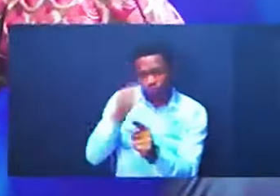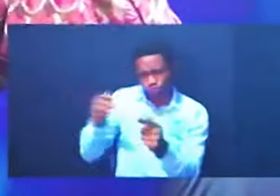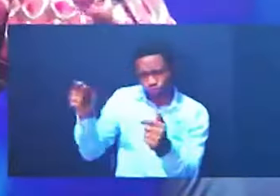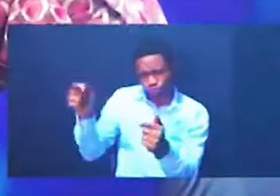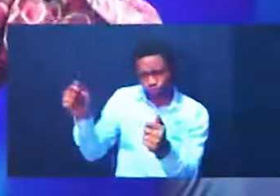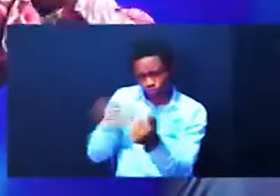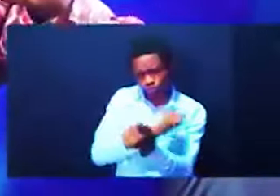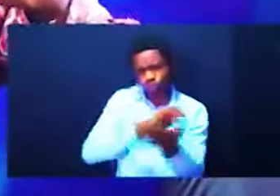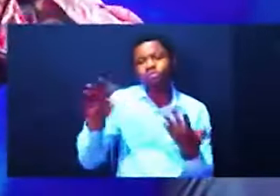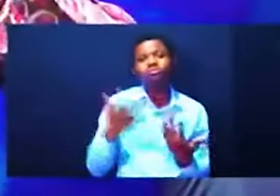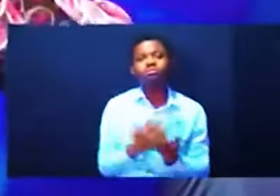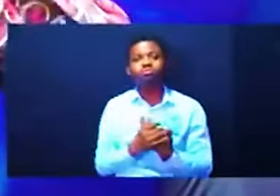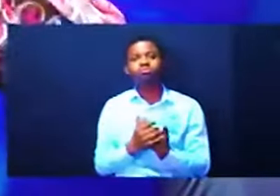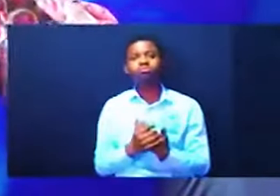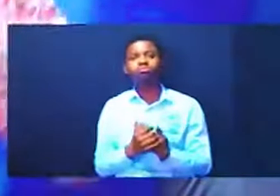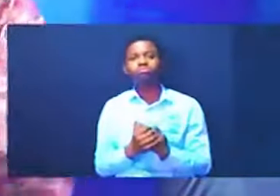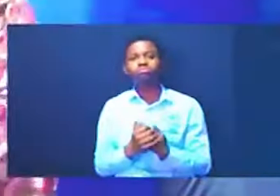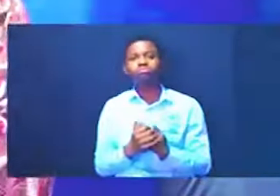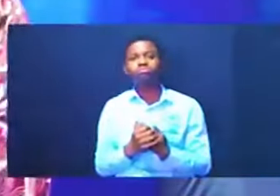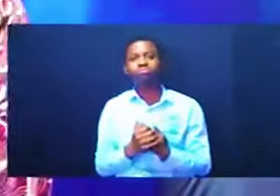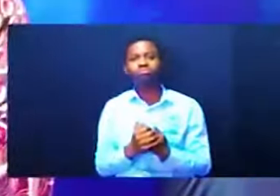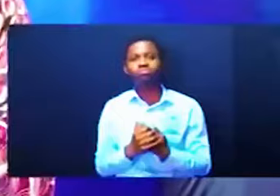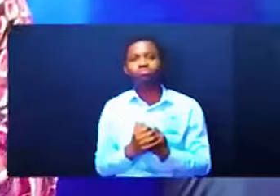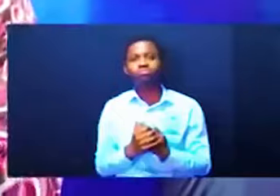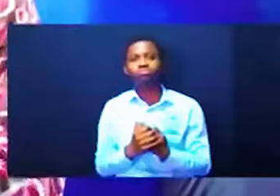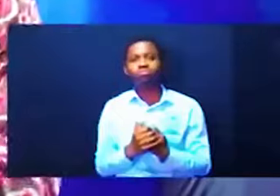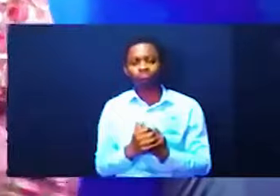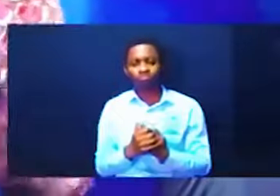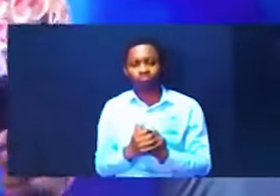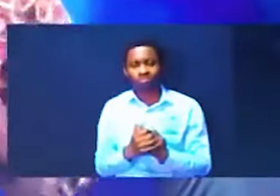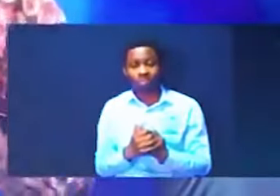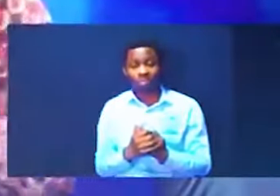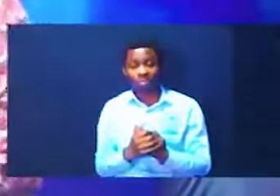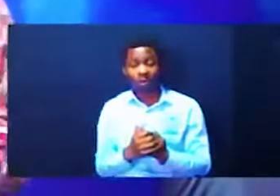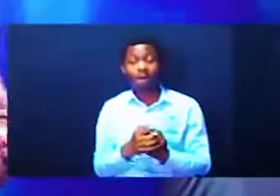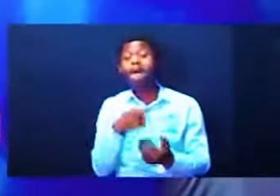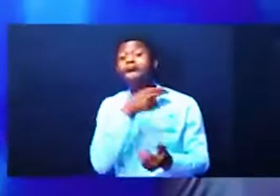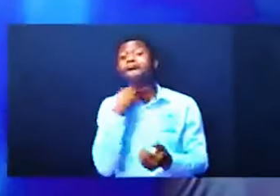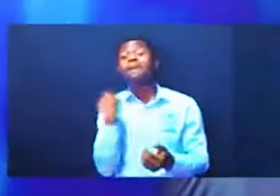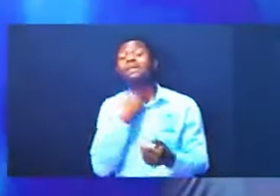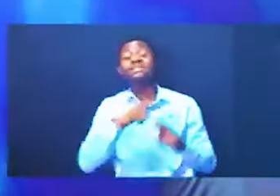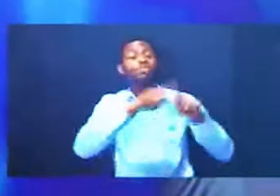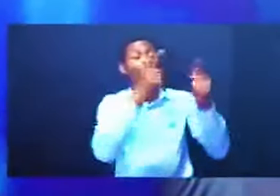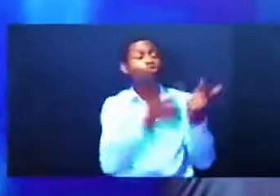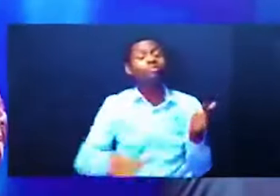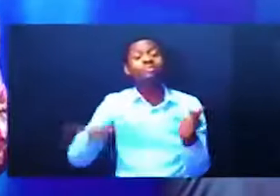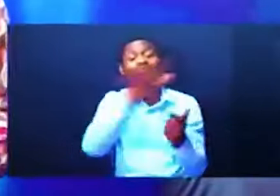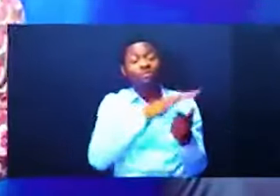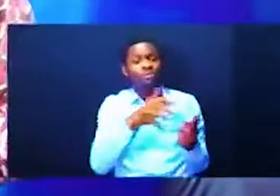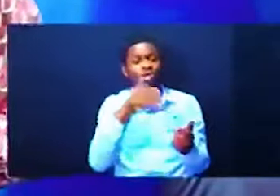pastors who are listening to me, bitterness drains anointing.